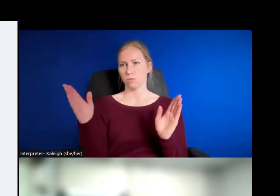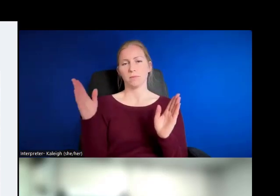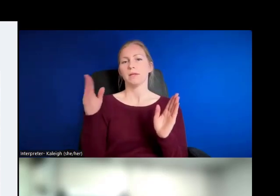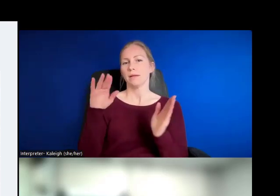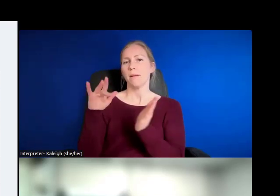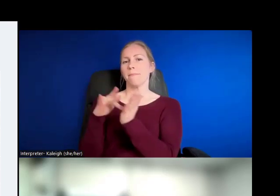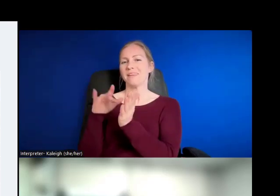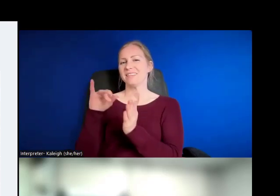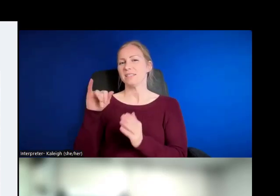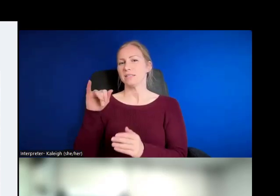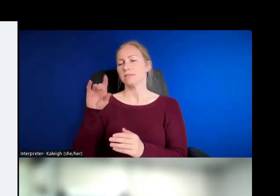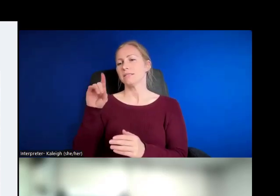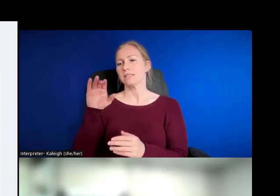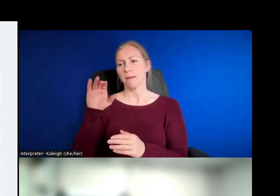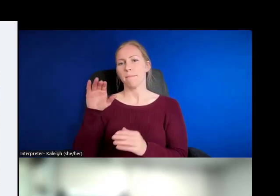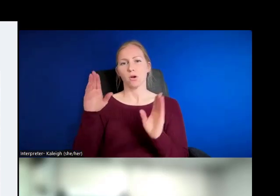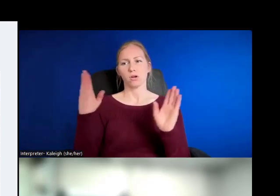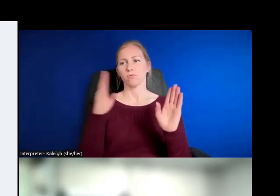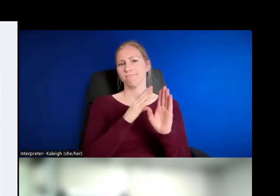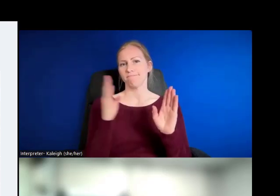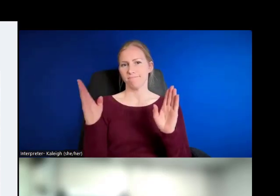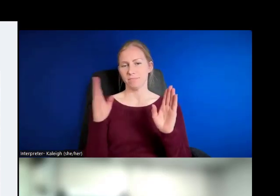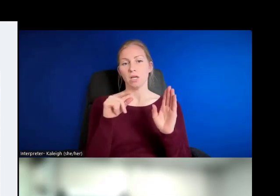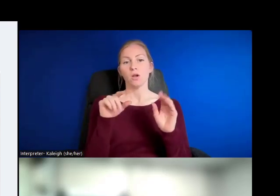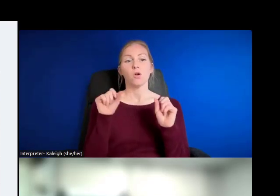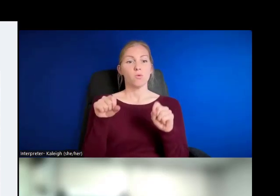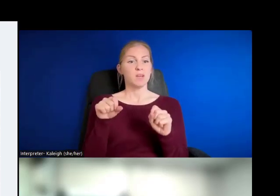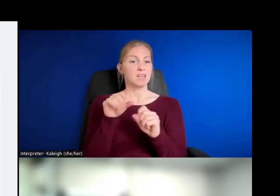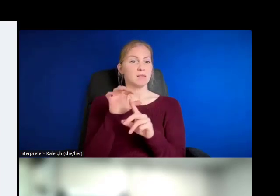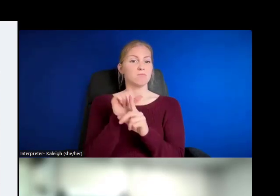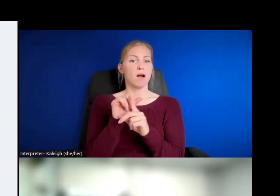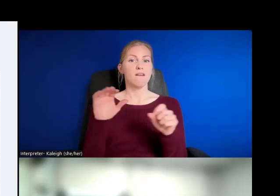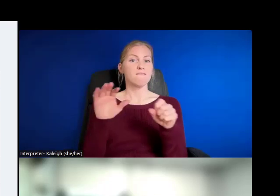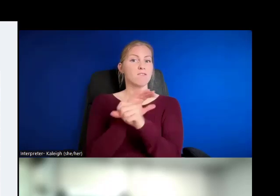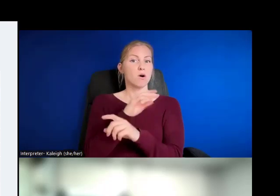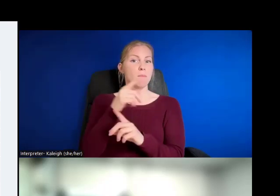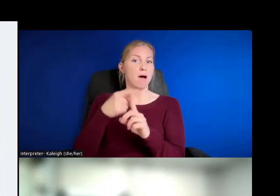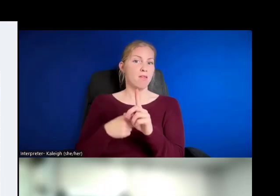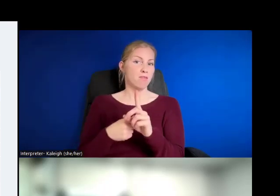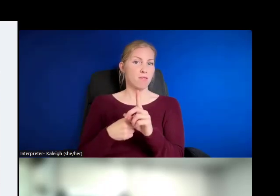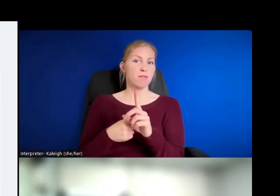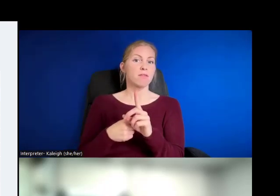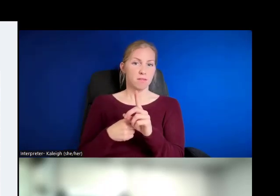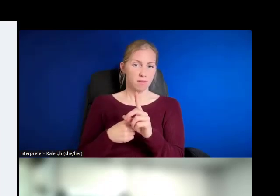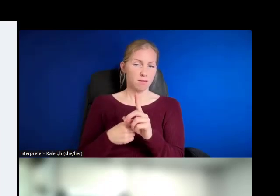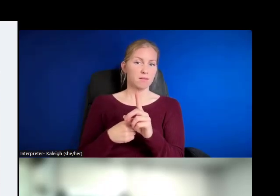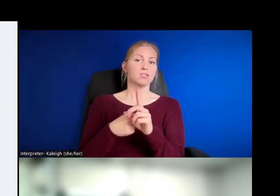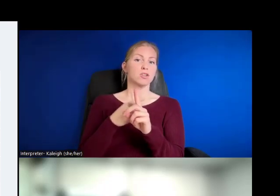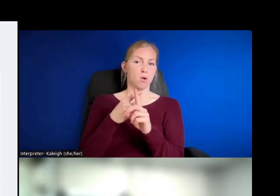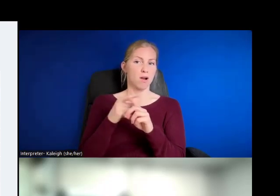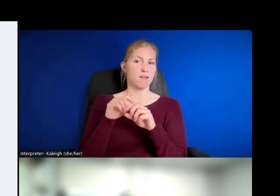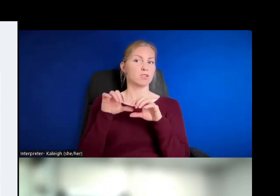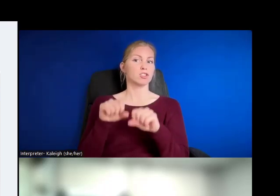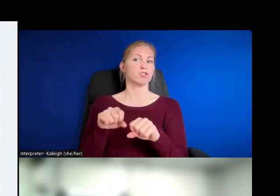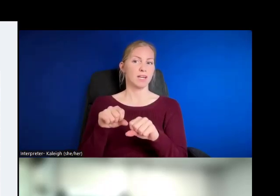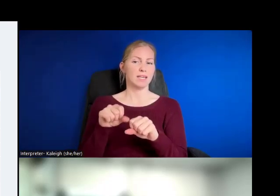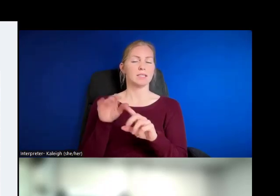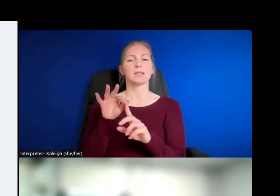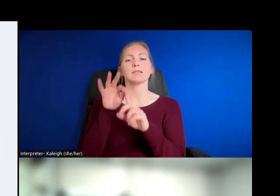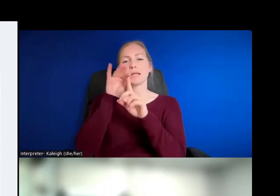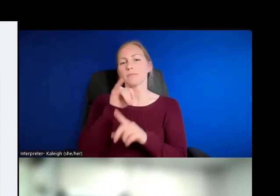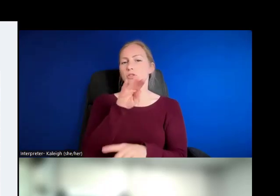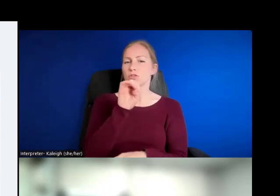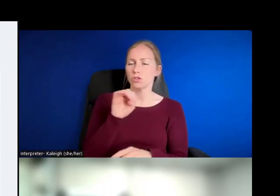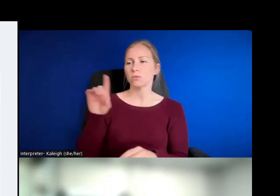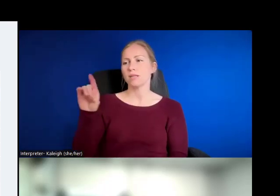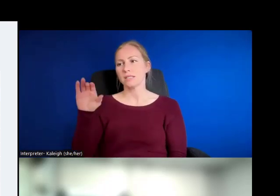year. So we were able to capture a full month of restraints for every month in this period, with the exceptions of June and